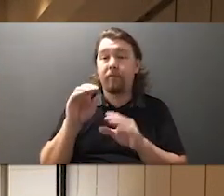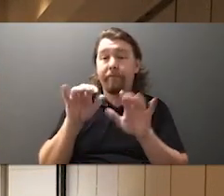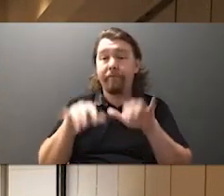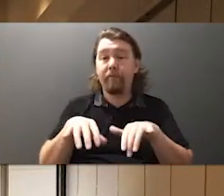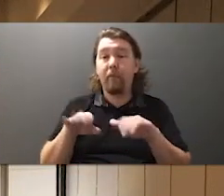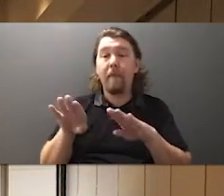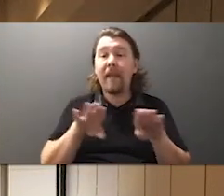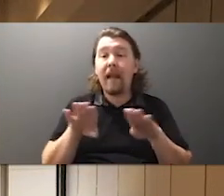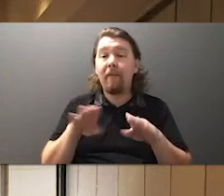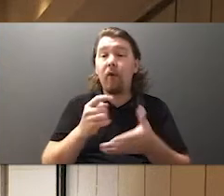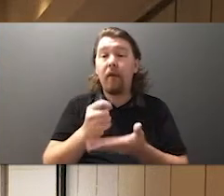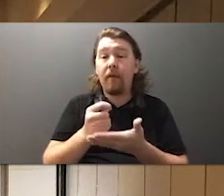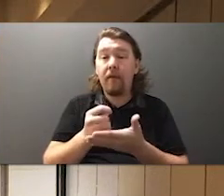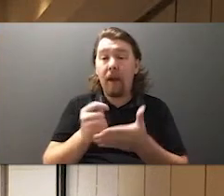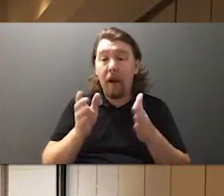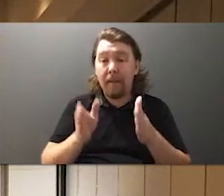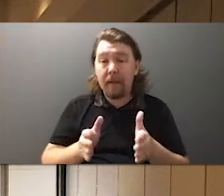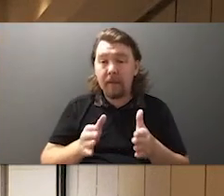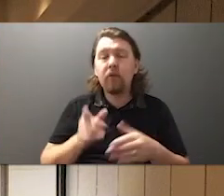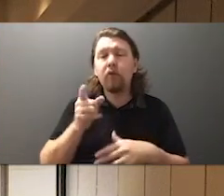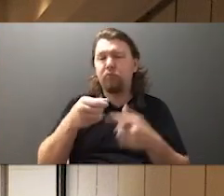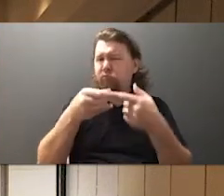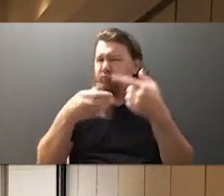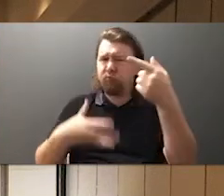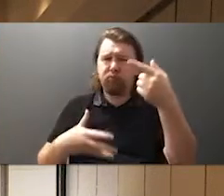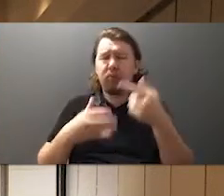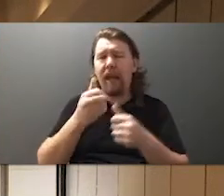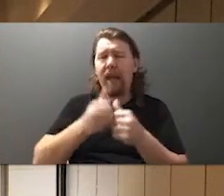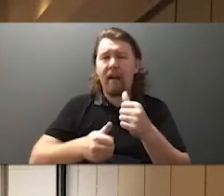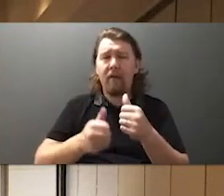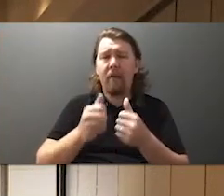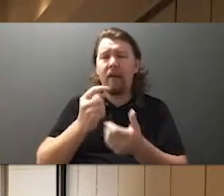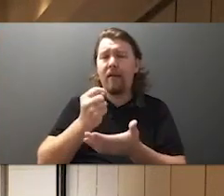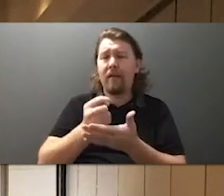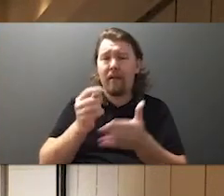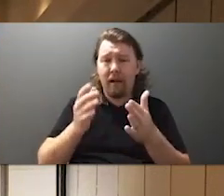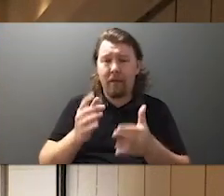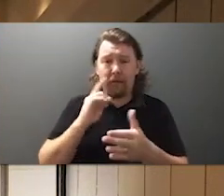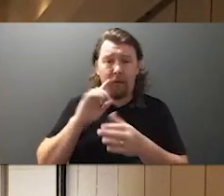behavior therapist, you're going to get every behavior. This